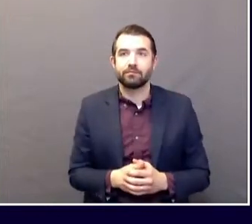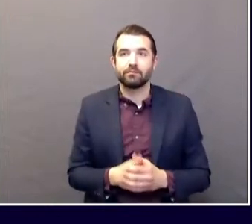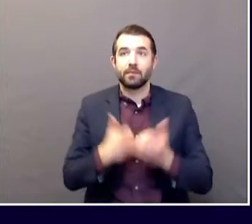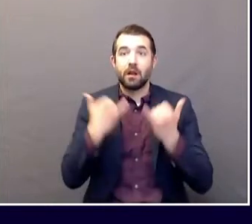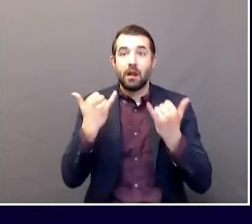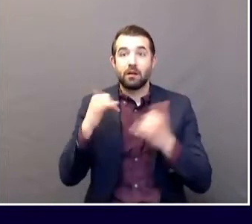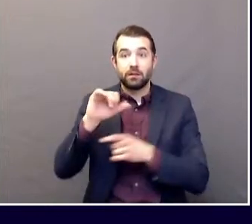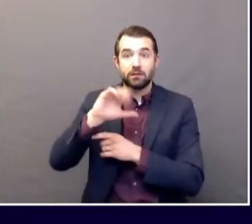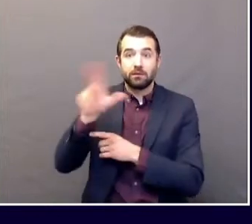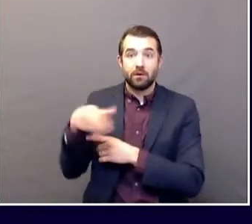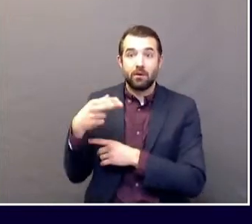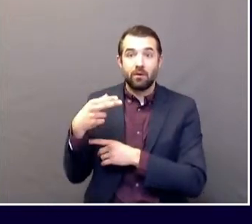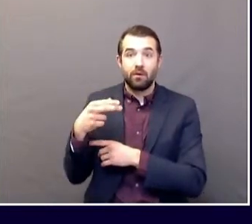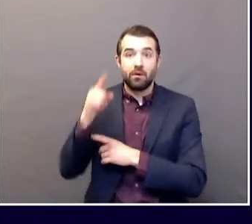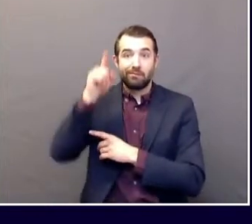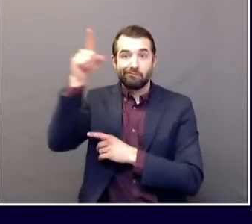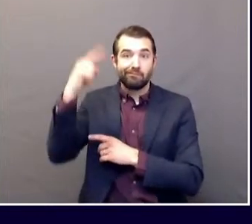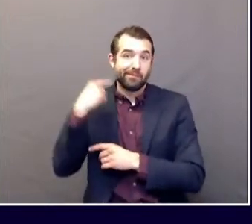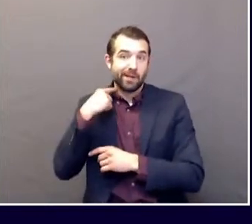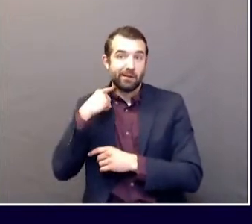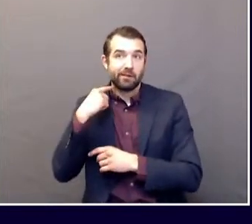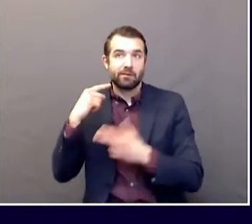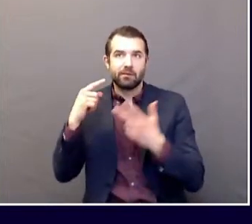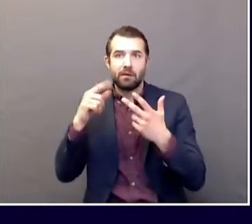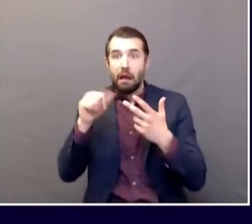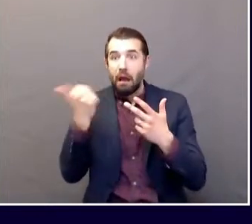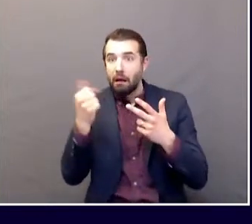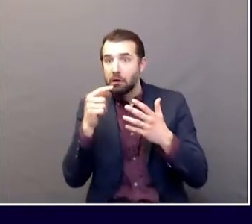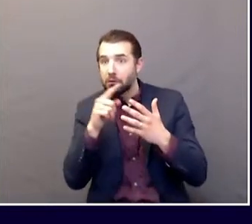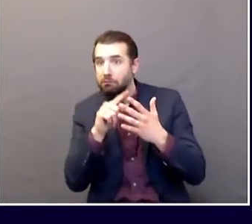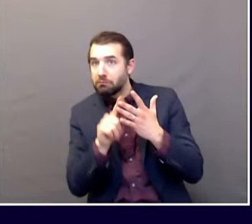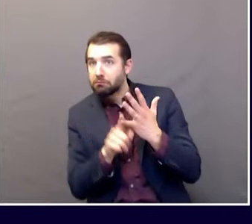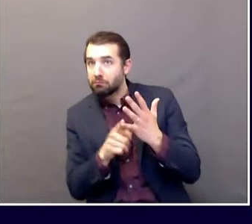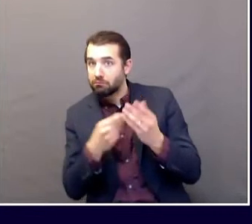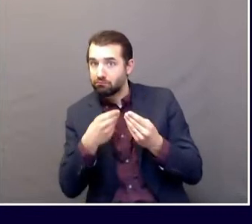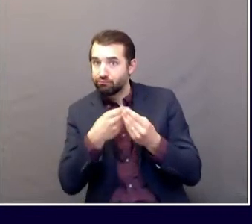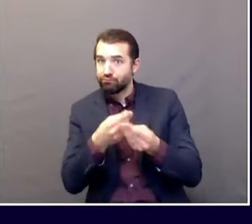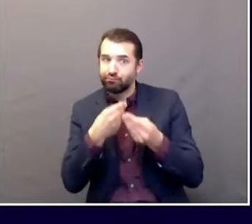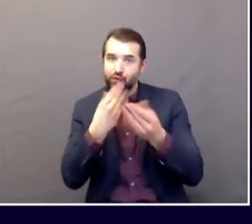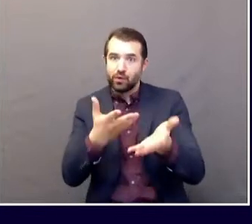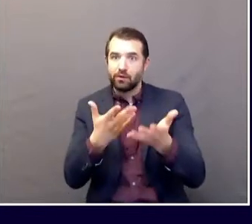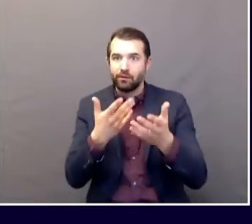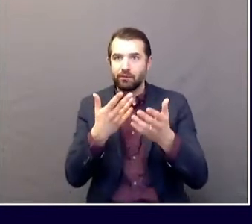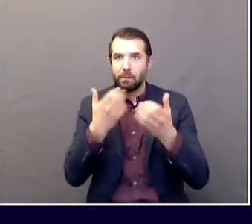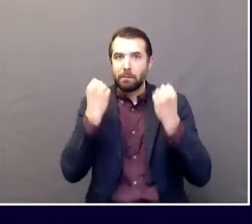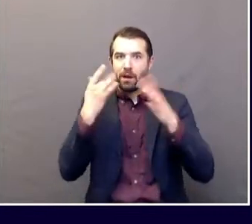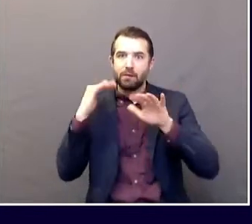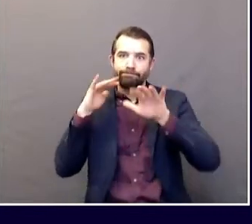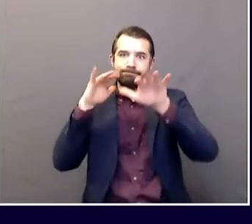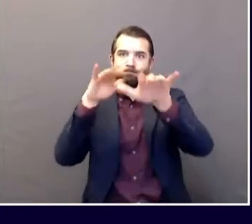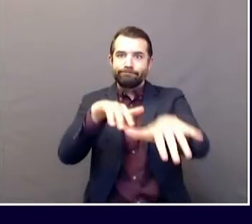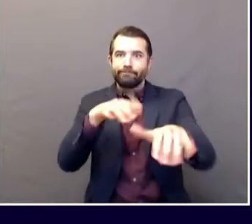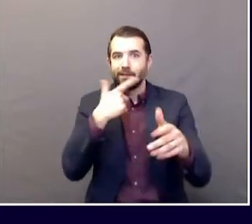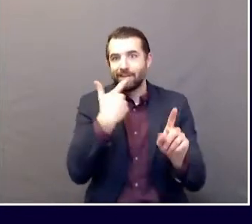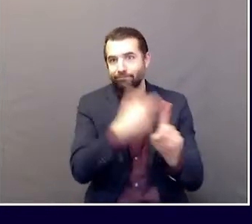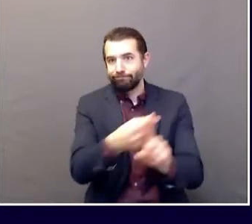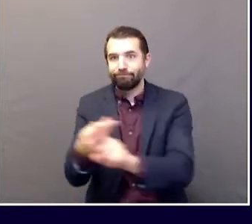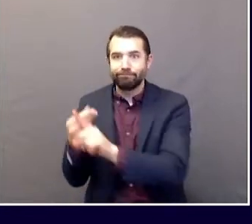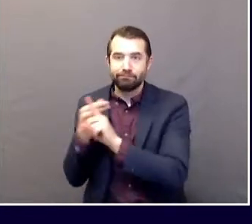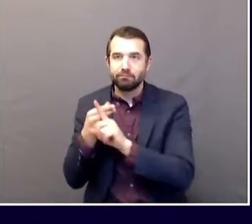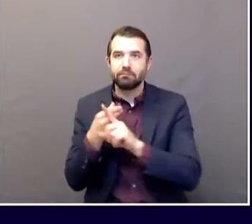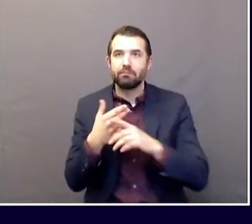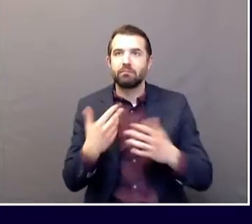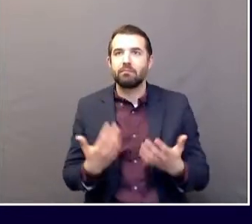Maine CDC measuring the performance of each site right now in terms of how quickly they're getting out the vaccine? Or just what kind of metrics? I know obviously there's